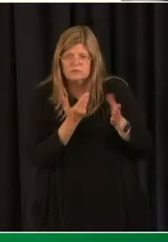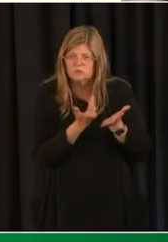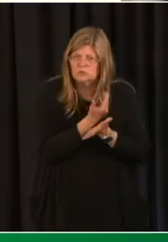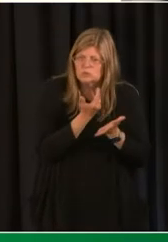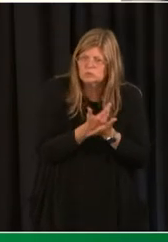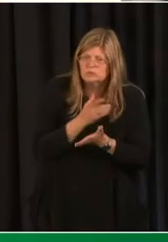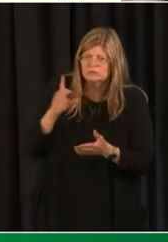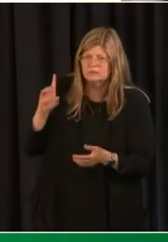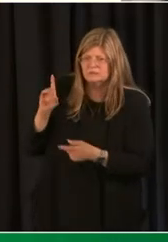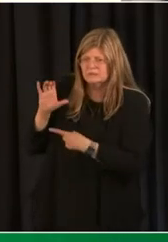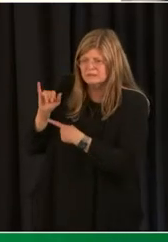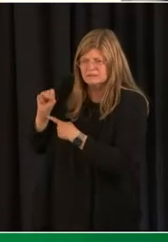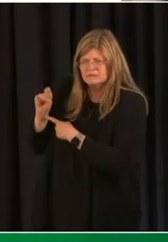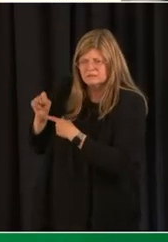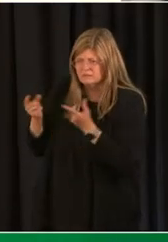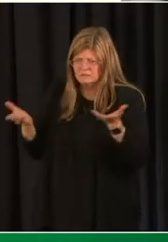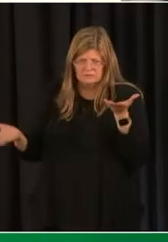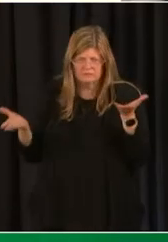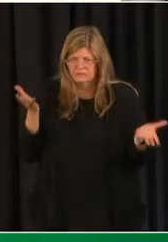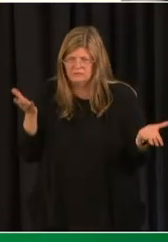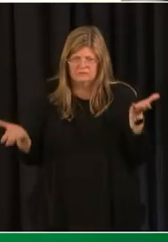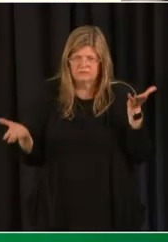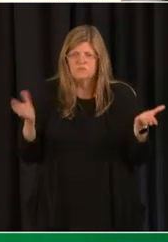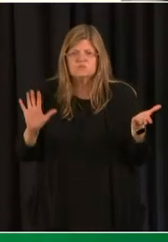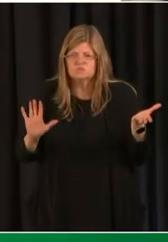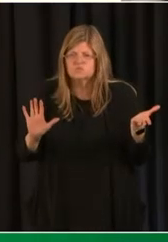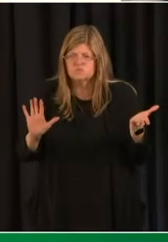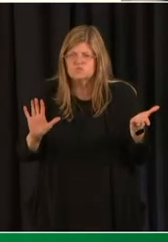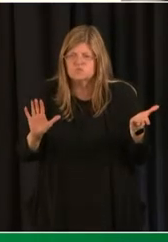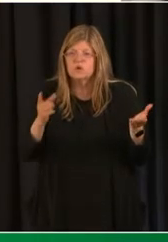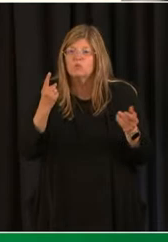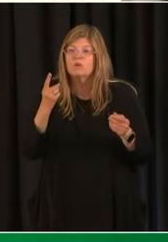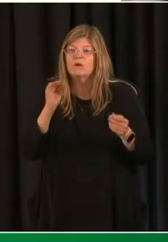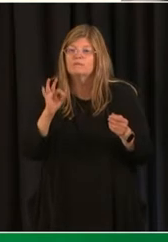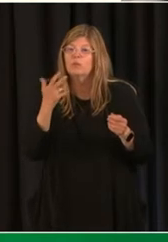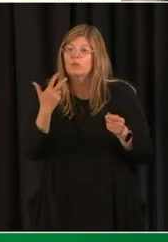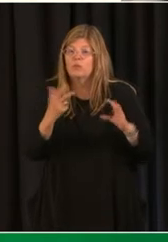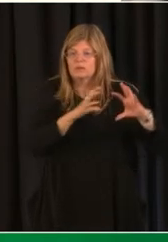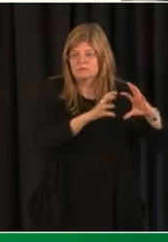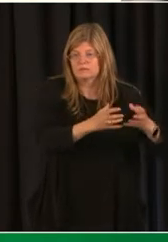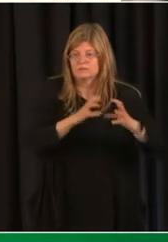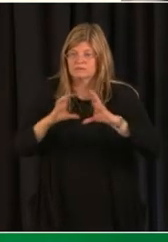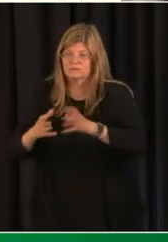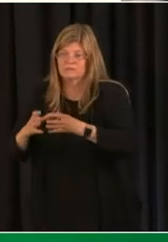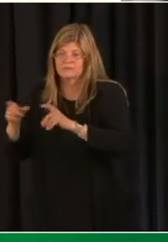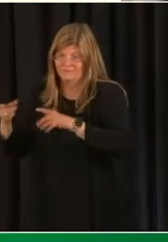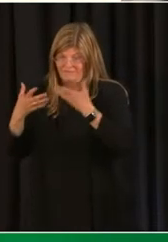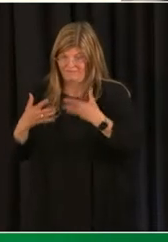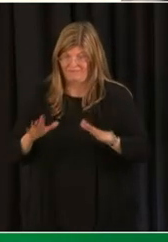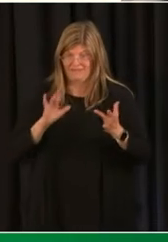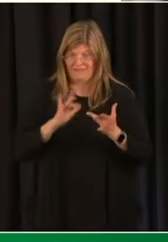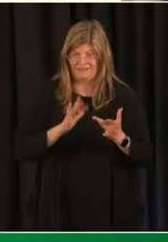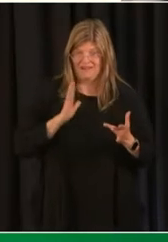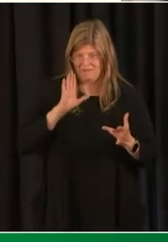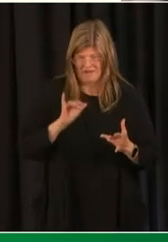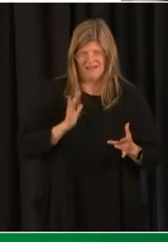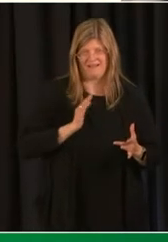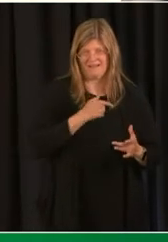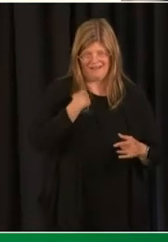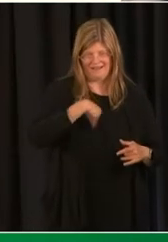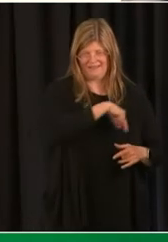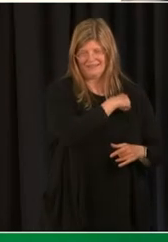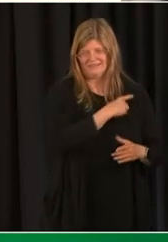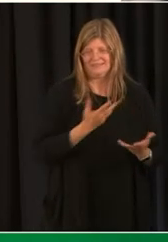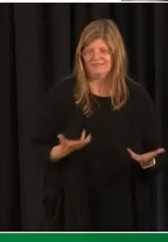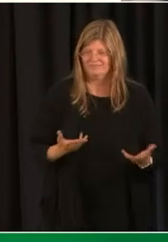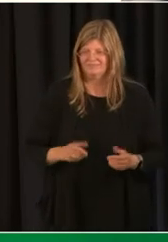Stay program. You will fall into one of these three categories, and you've been contacted already by the Department of Housing